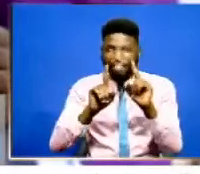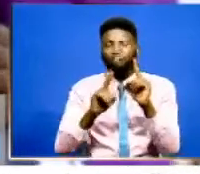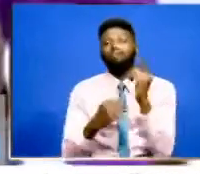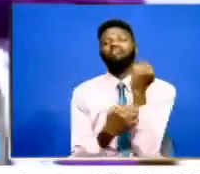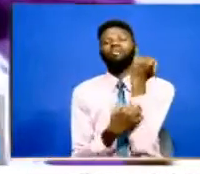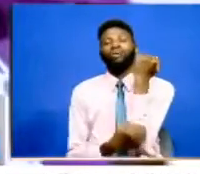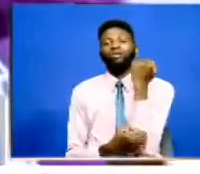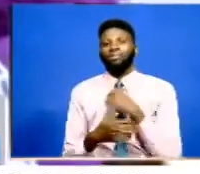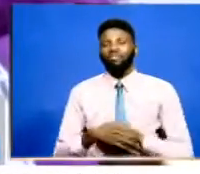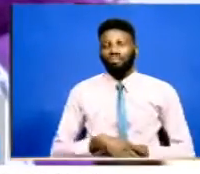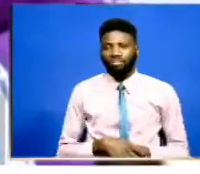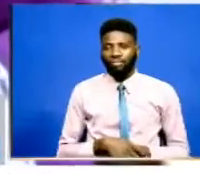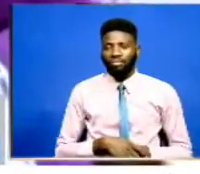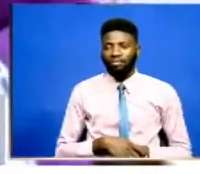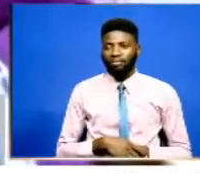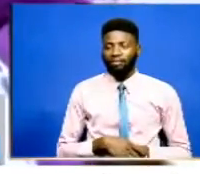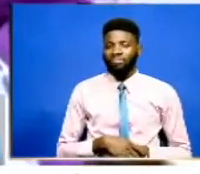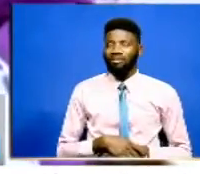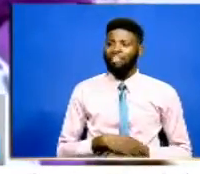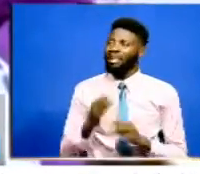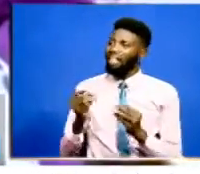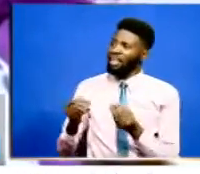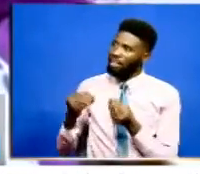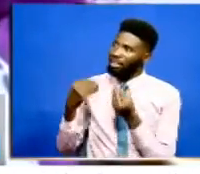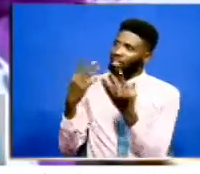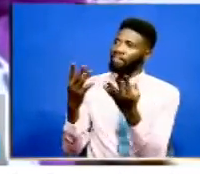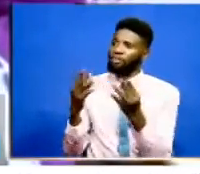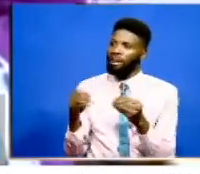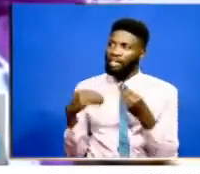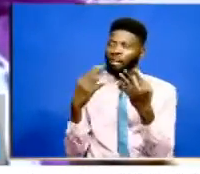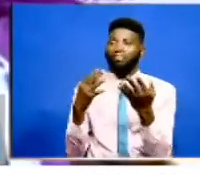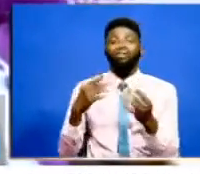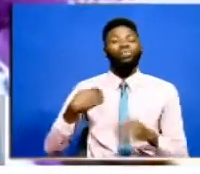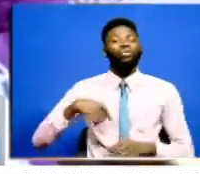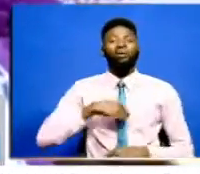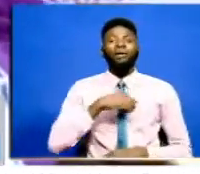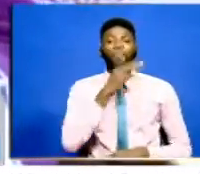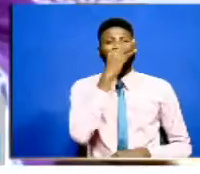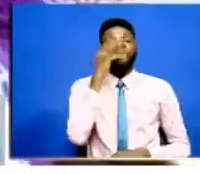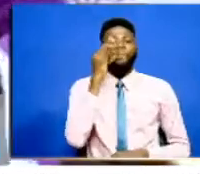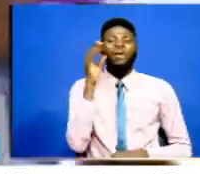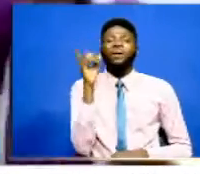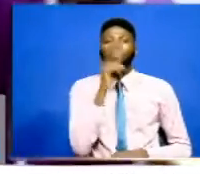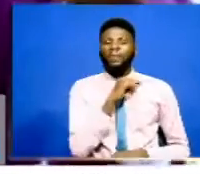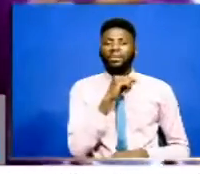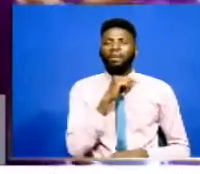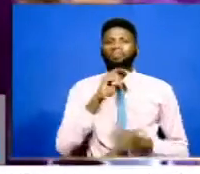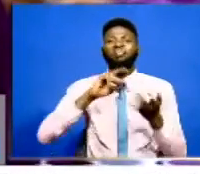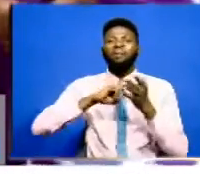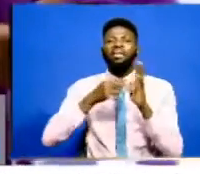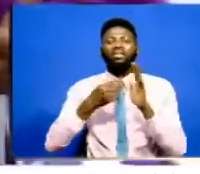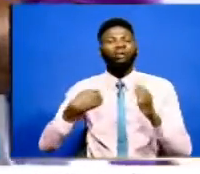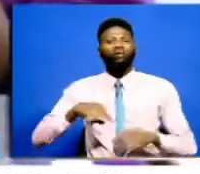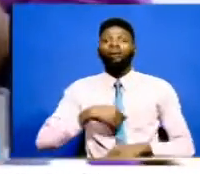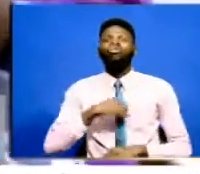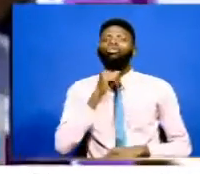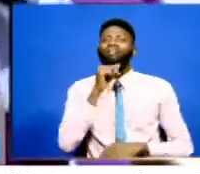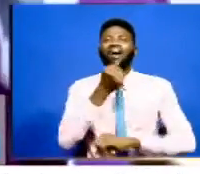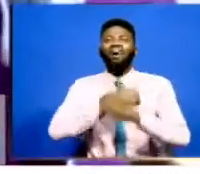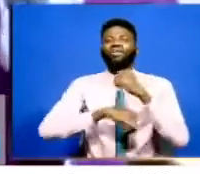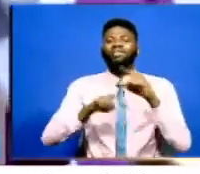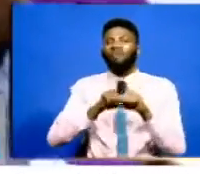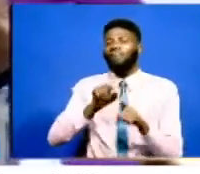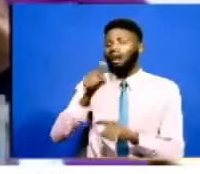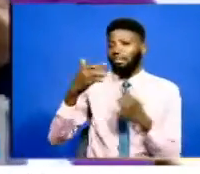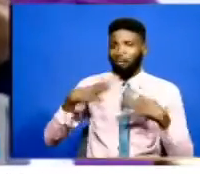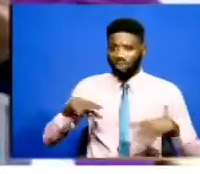Almsgiving is what we have already fasted, that we may not again do like some people do. You